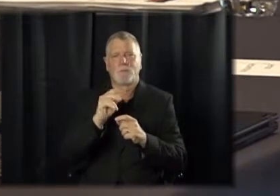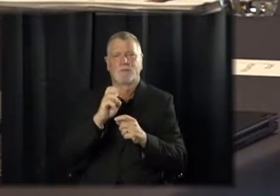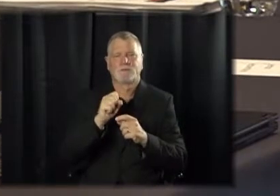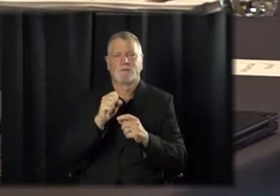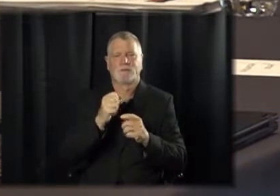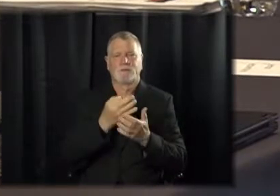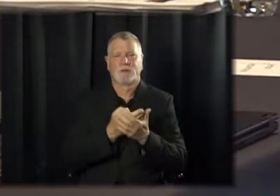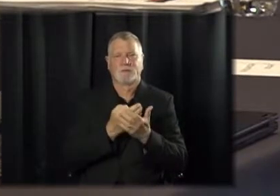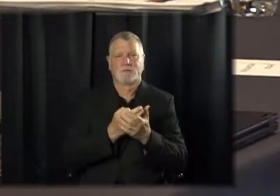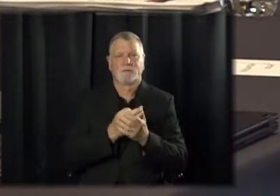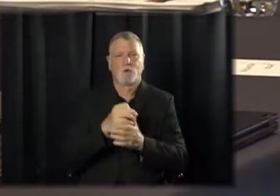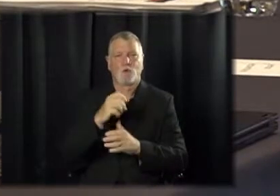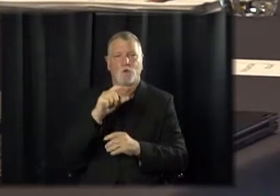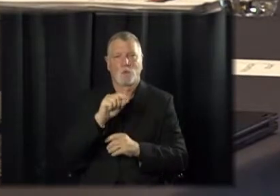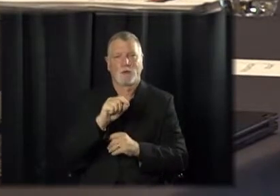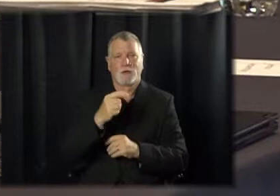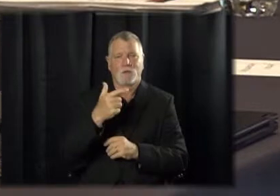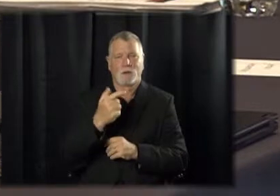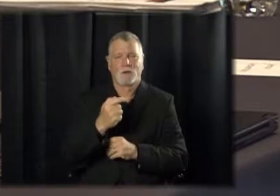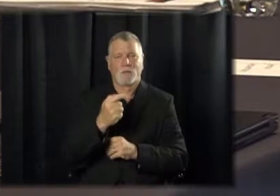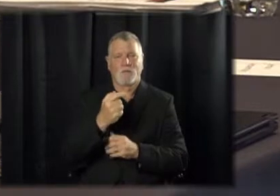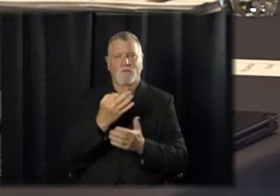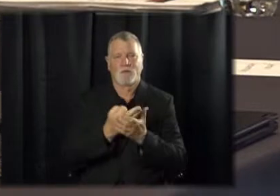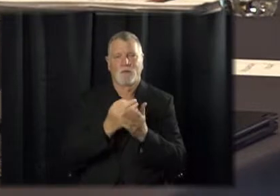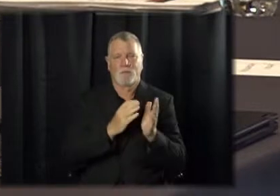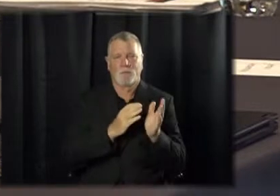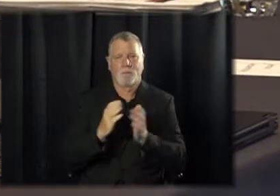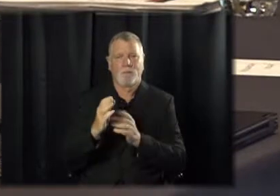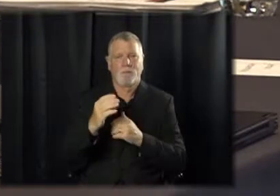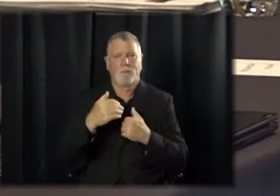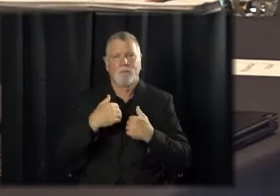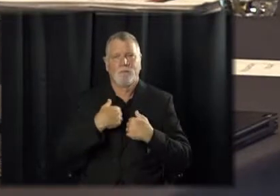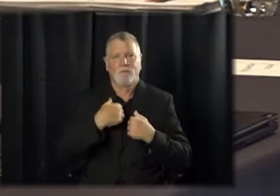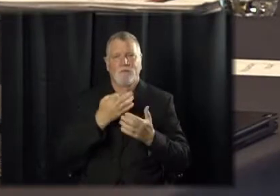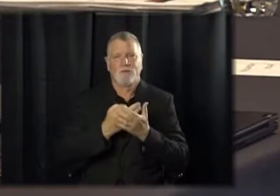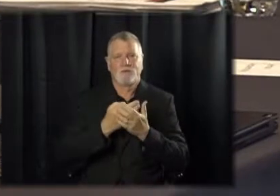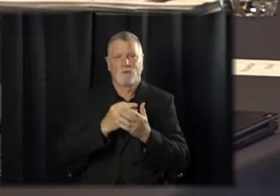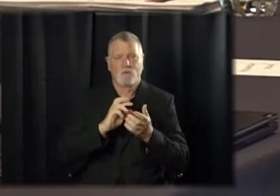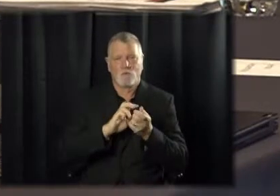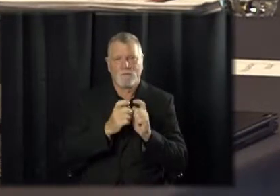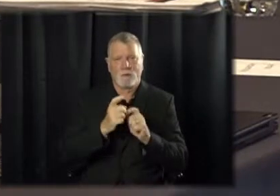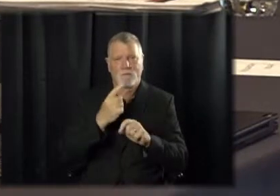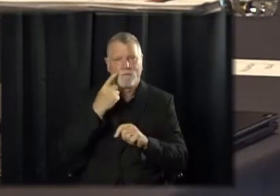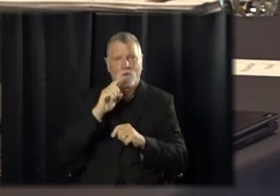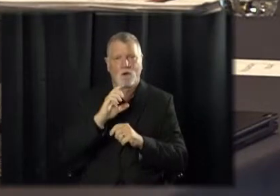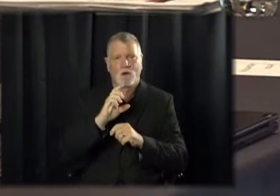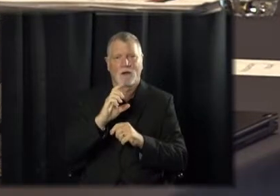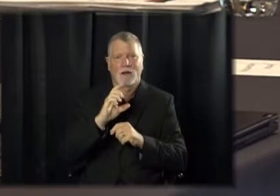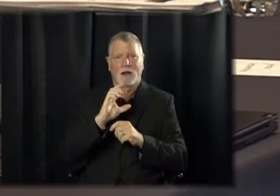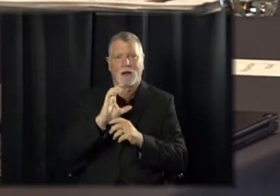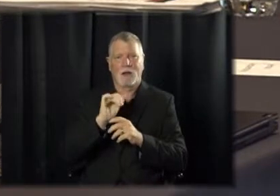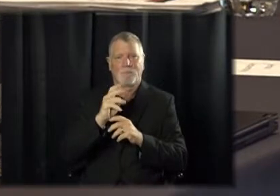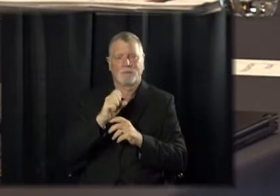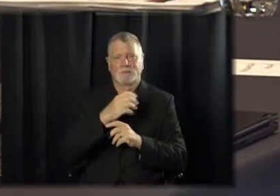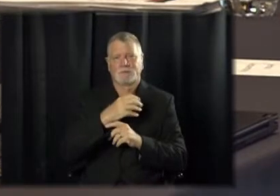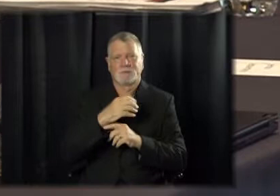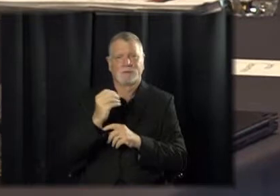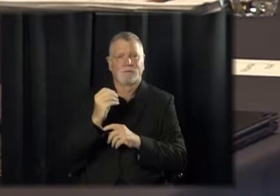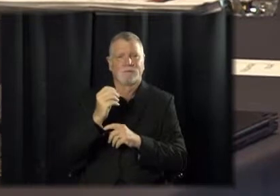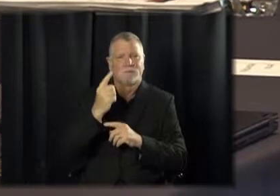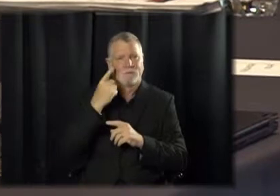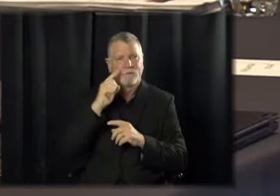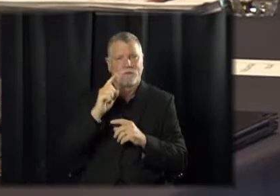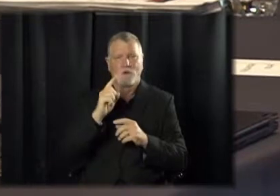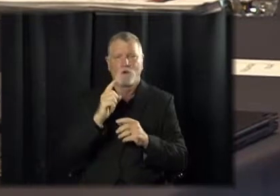finances. The 2021 UPR fiscal plan includes fiscal reforms such as cross-campus and component unit controls on